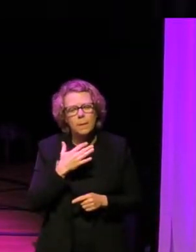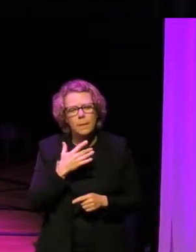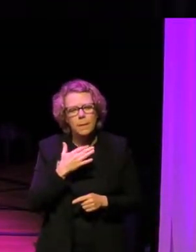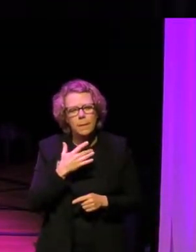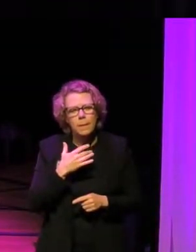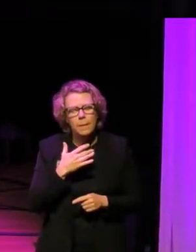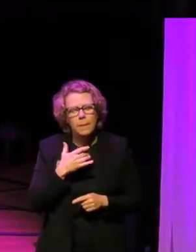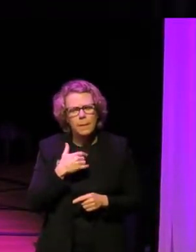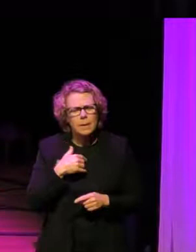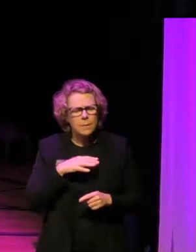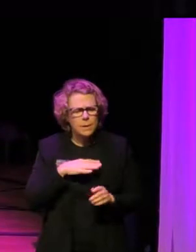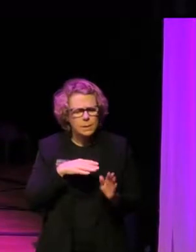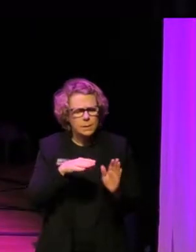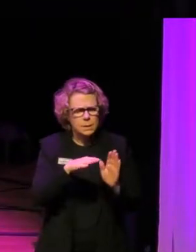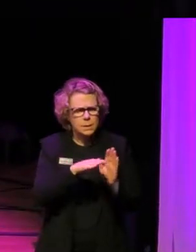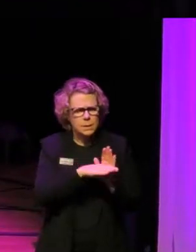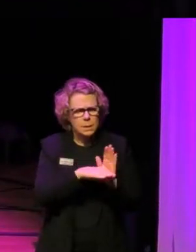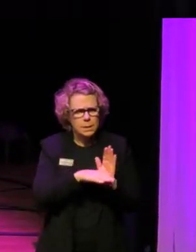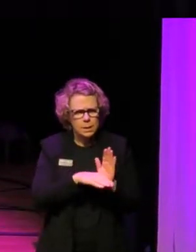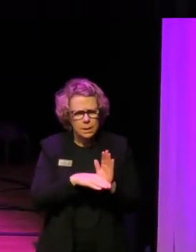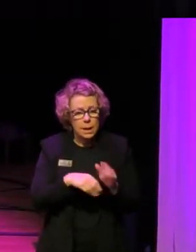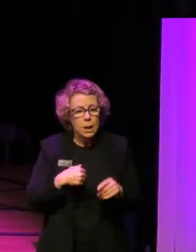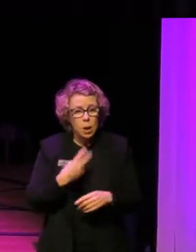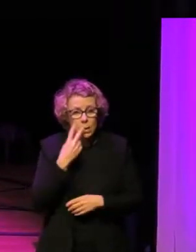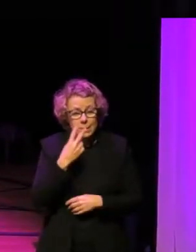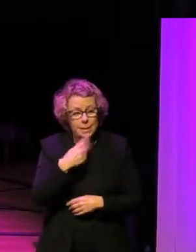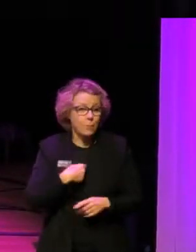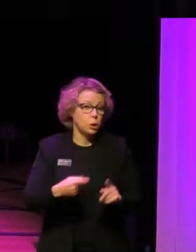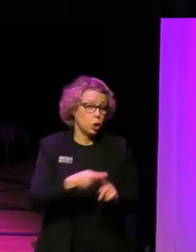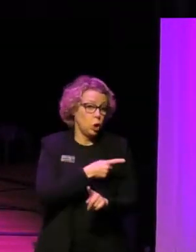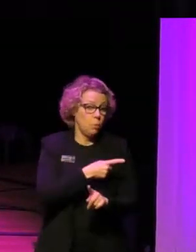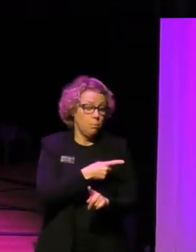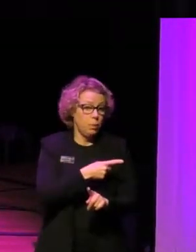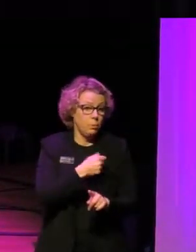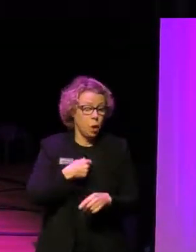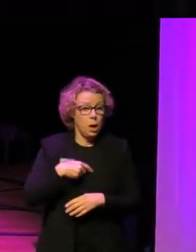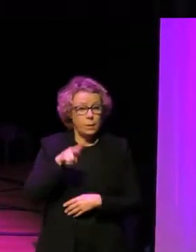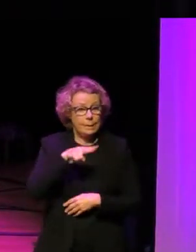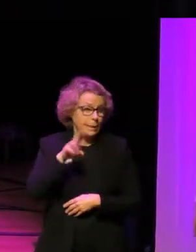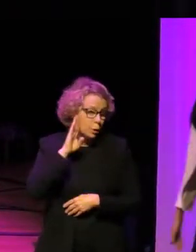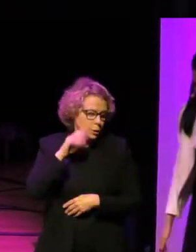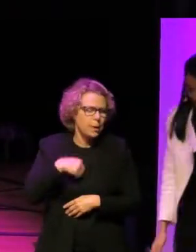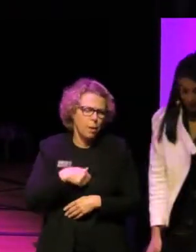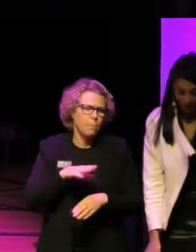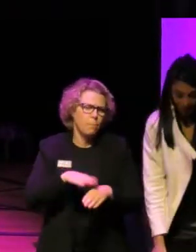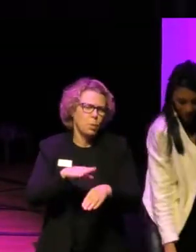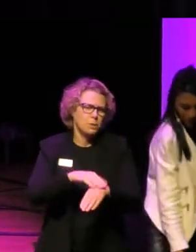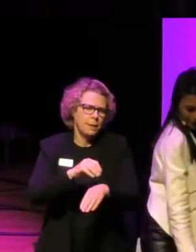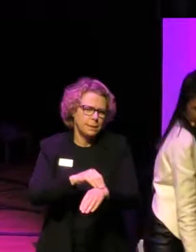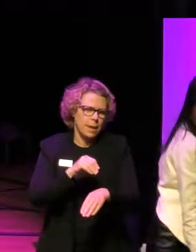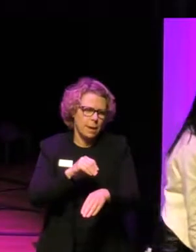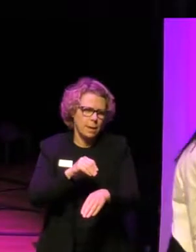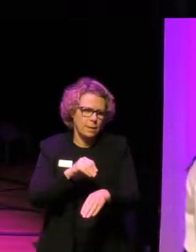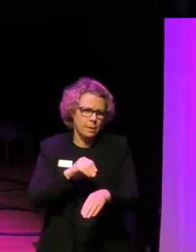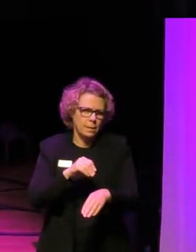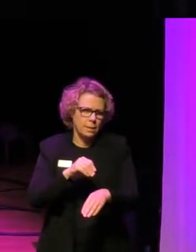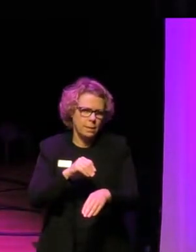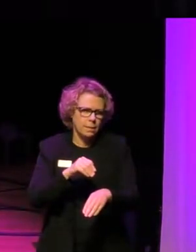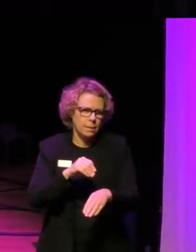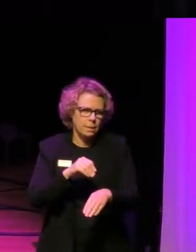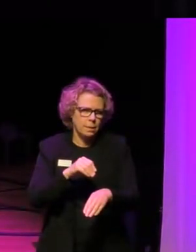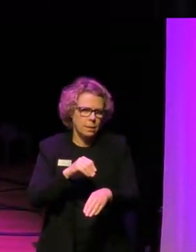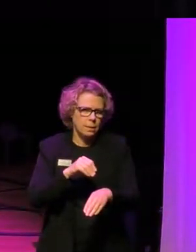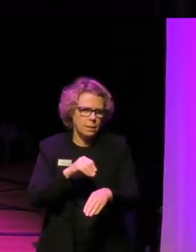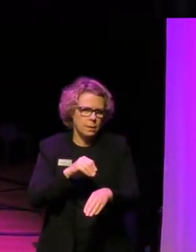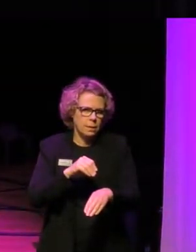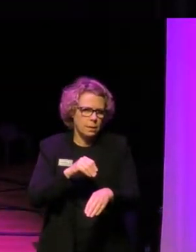a program. It was accidental that I watched it because it was in Swedish and with English, not with